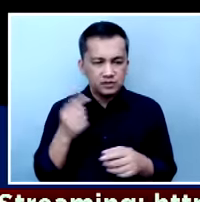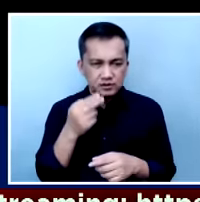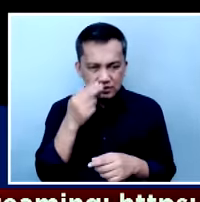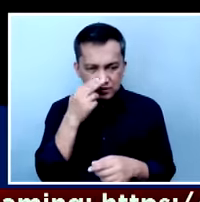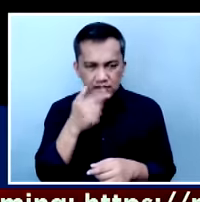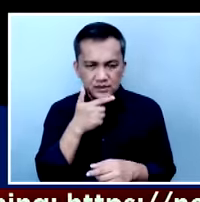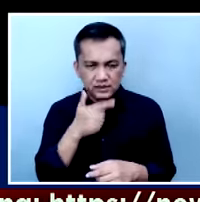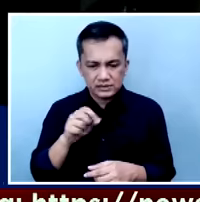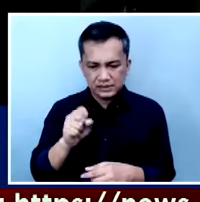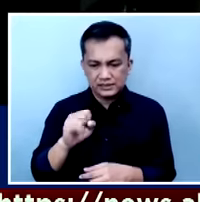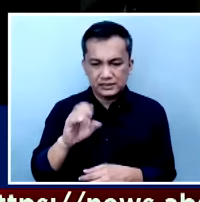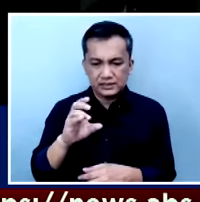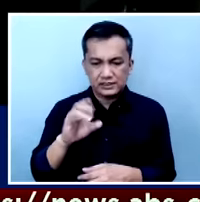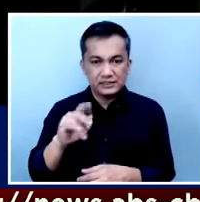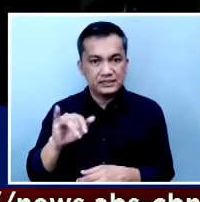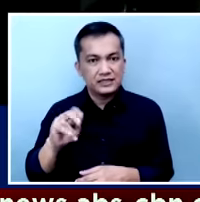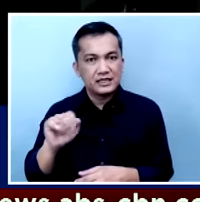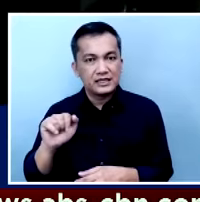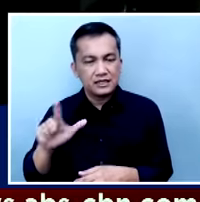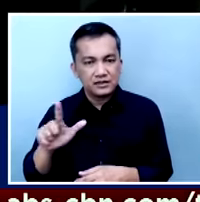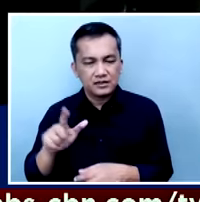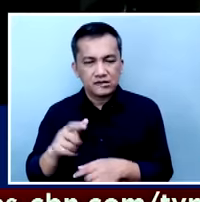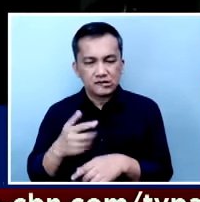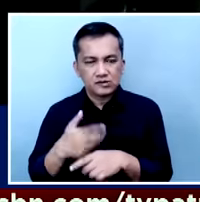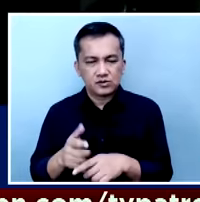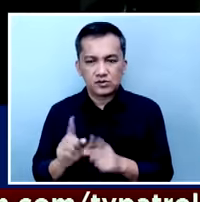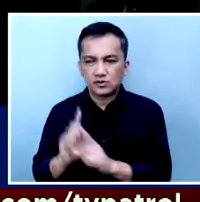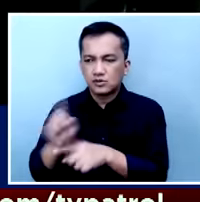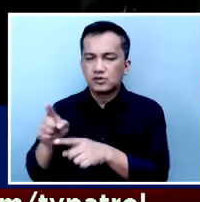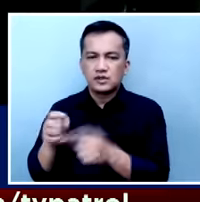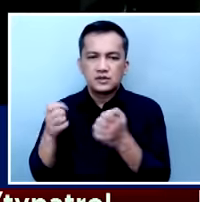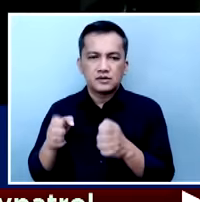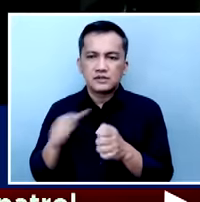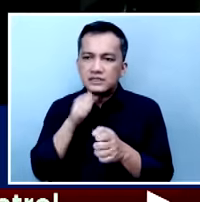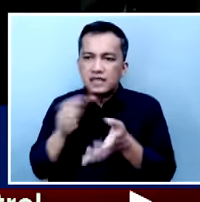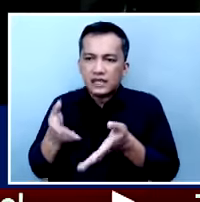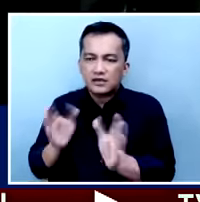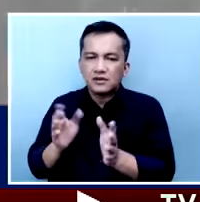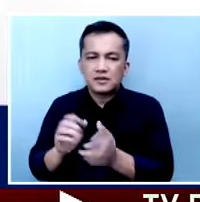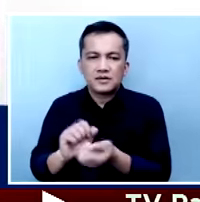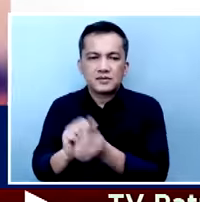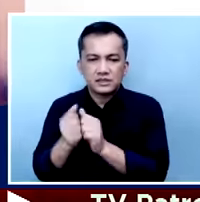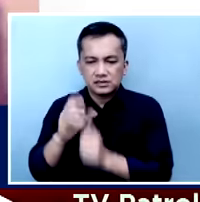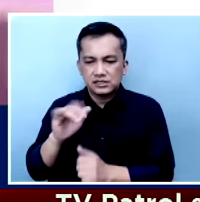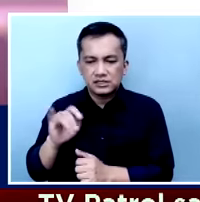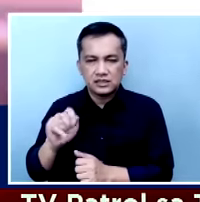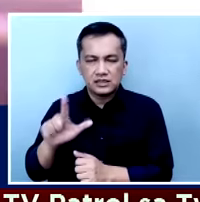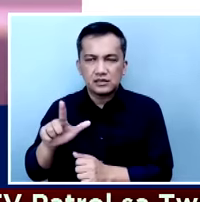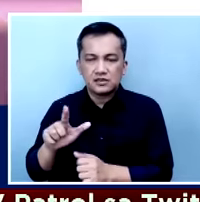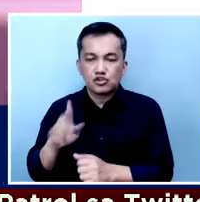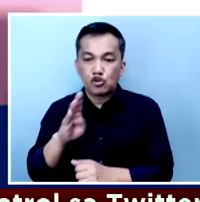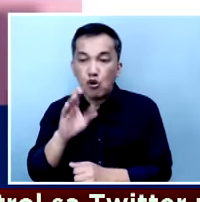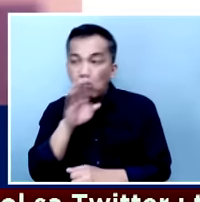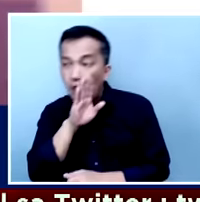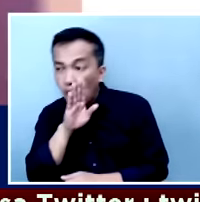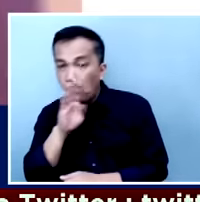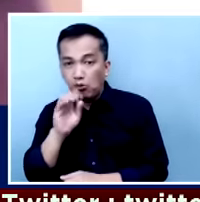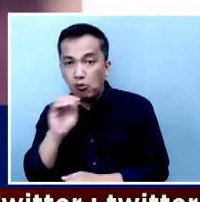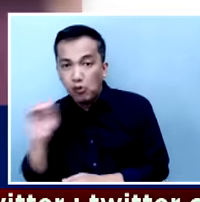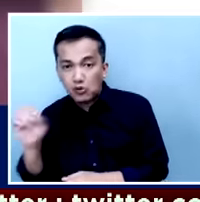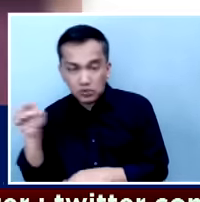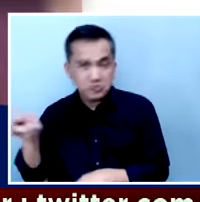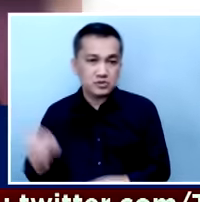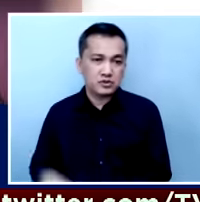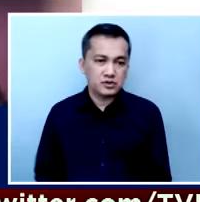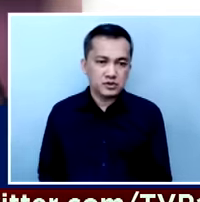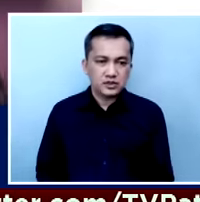cynical. So why would you go to an event where they don't let you be cynical because they'll boo you? Sinagundahan ito ng aktres at host na si